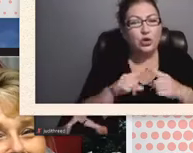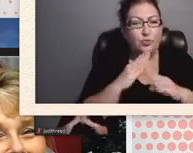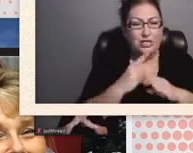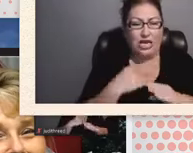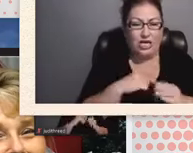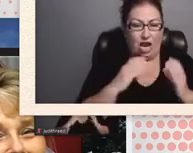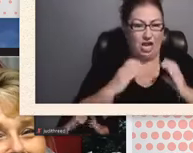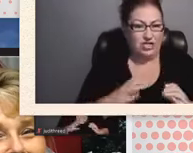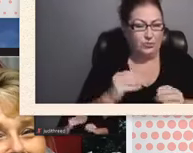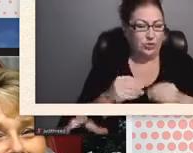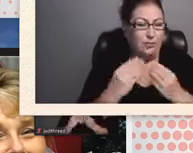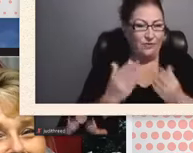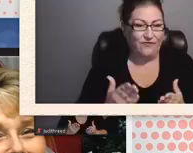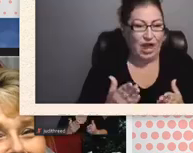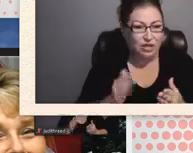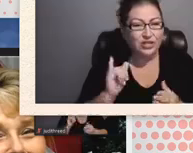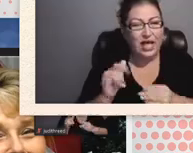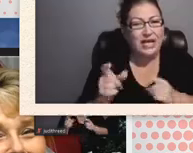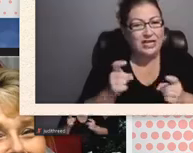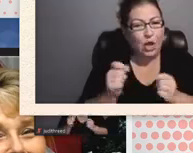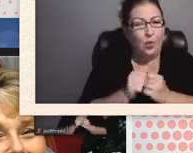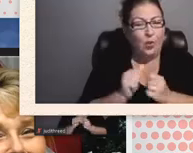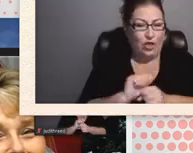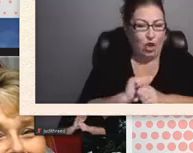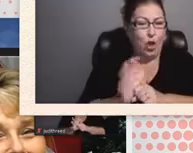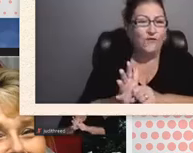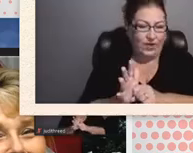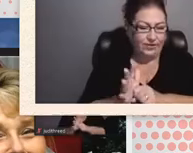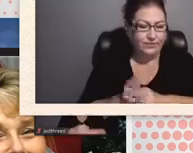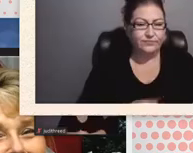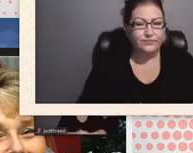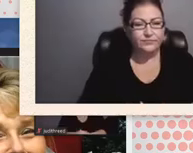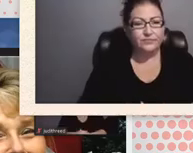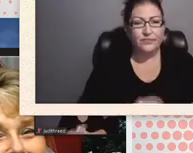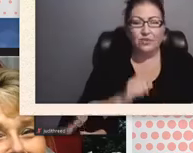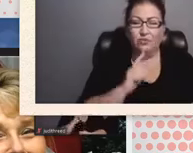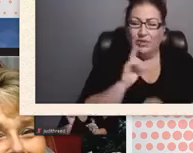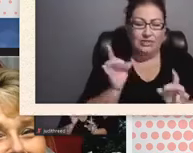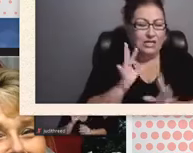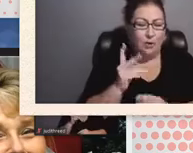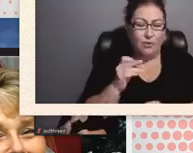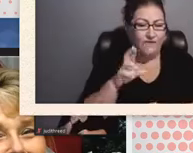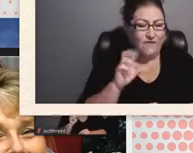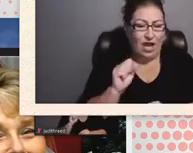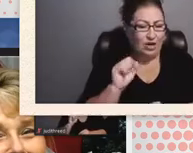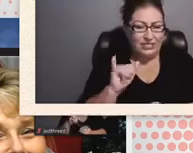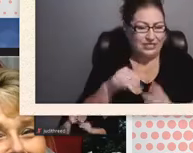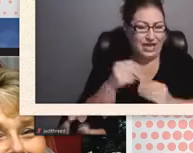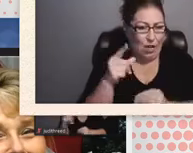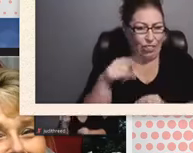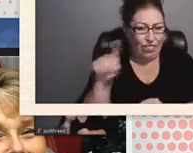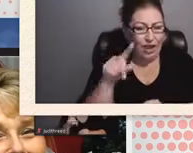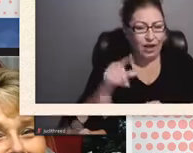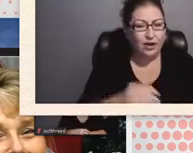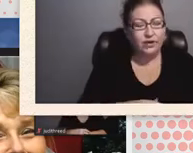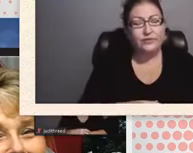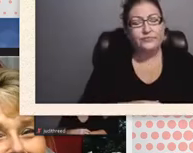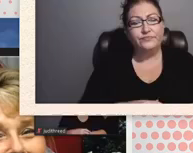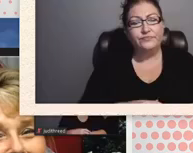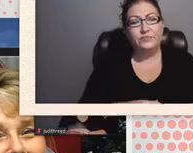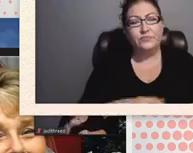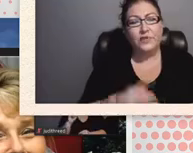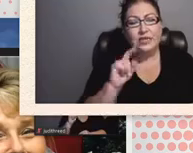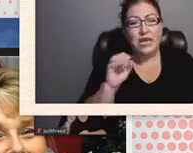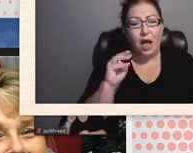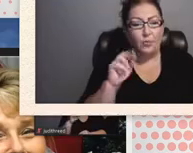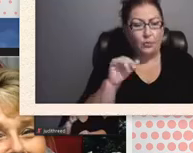providers that deal with the COVID terrible virus that's out there. Ed DeBarbalaven and Tom Rice are